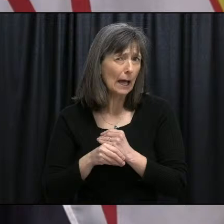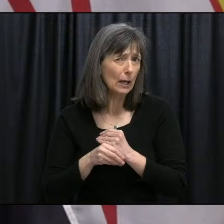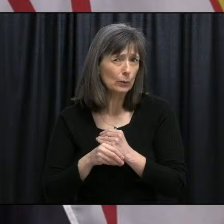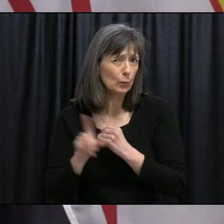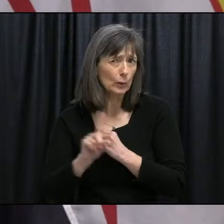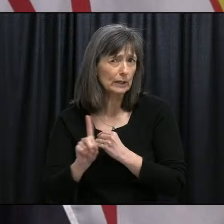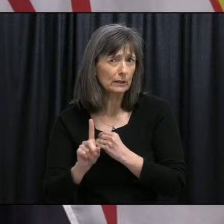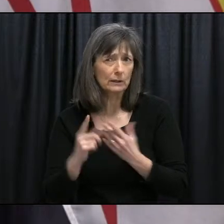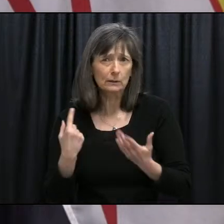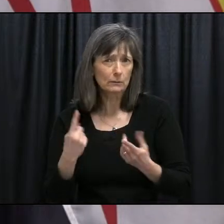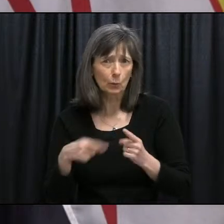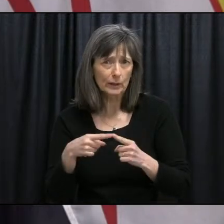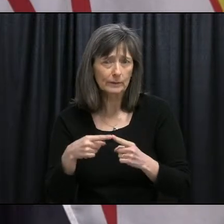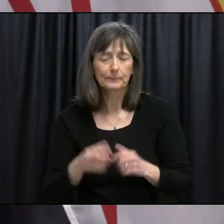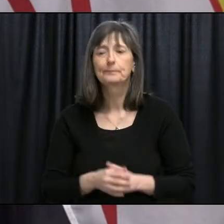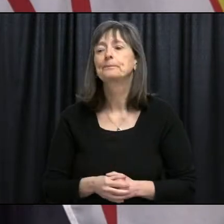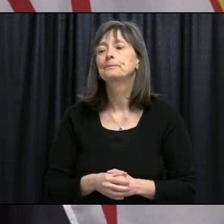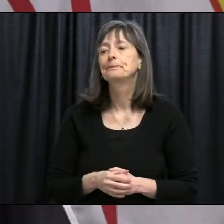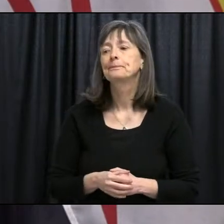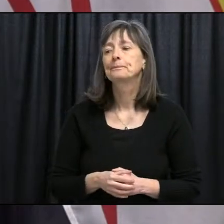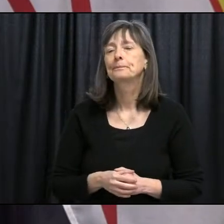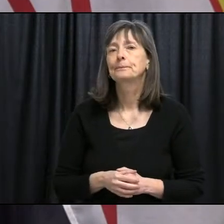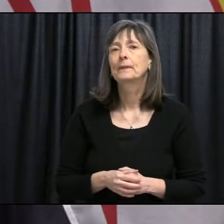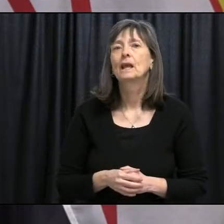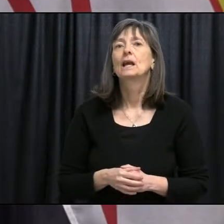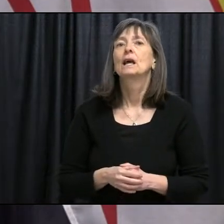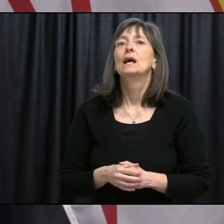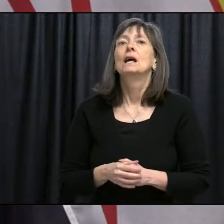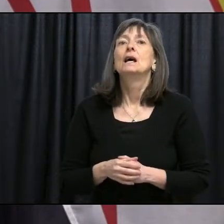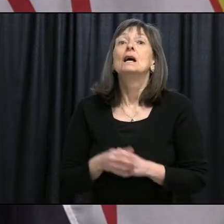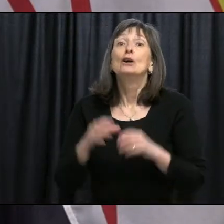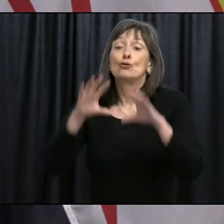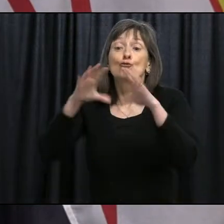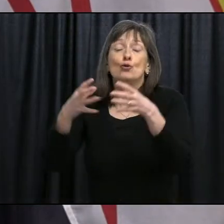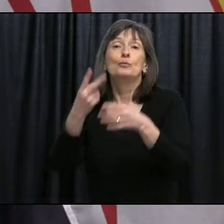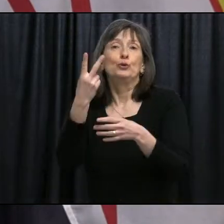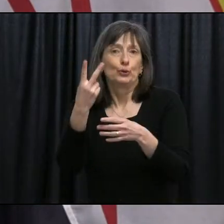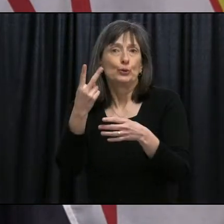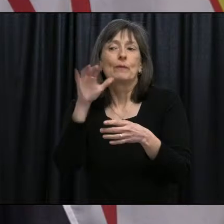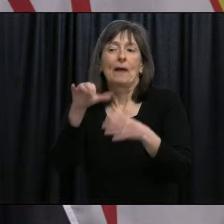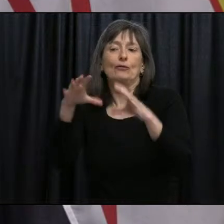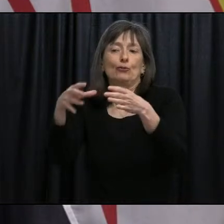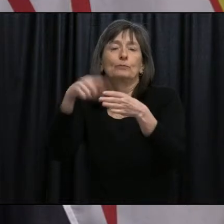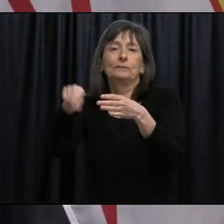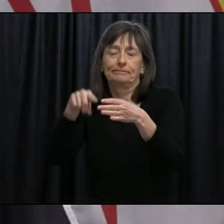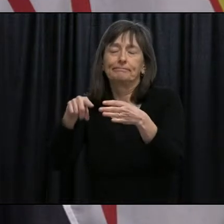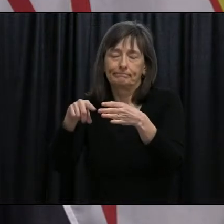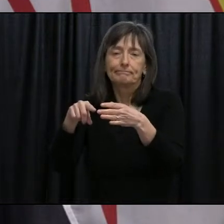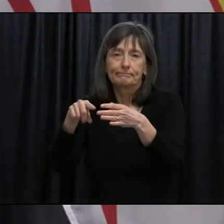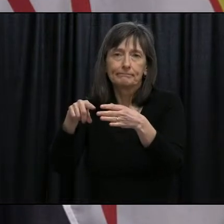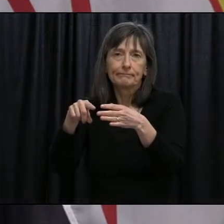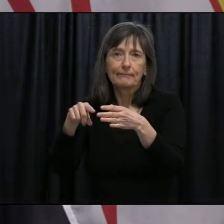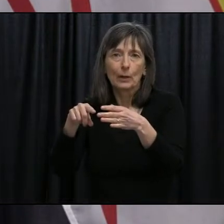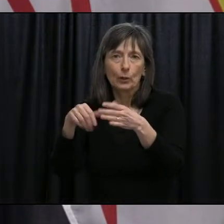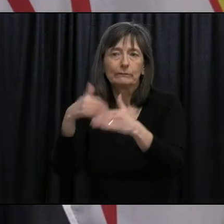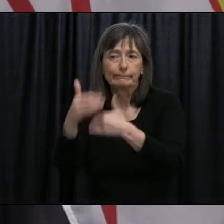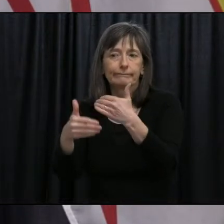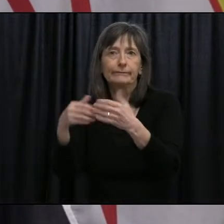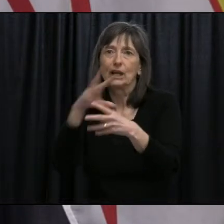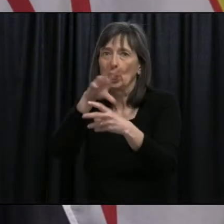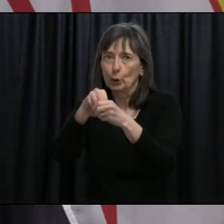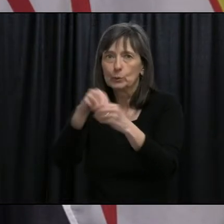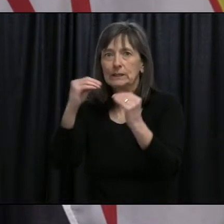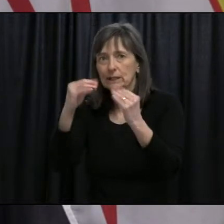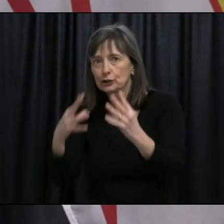So we're working through those through phase 2 now, and certainly, those are we